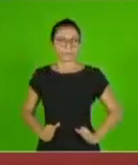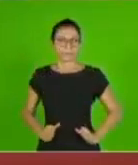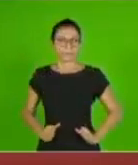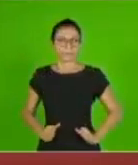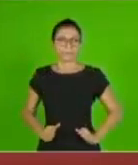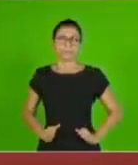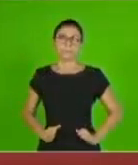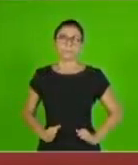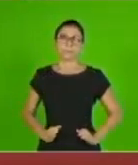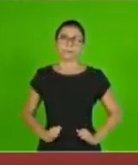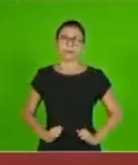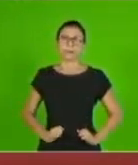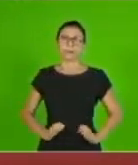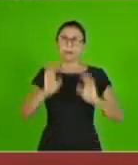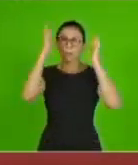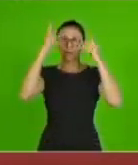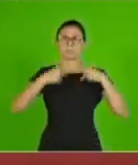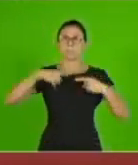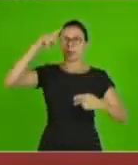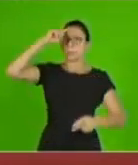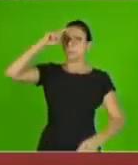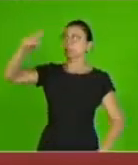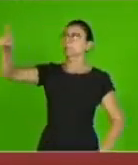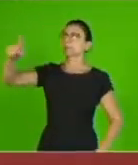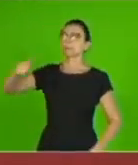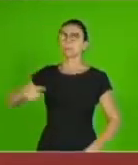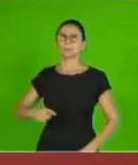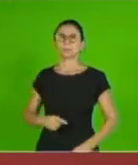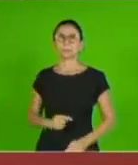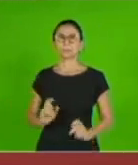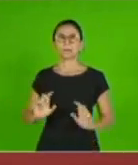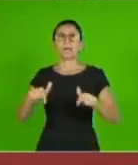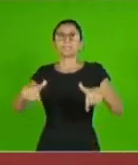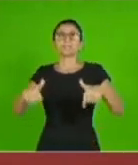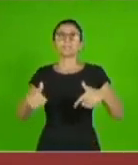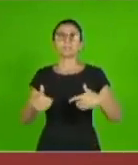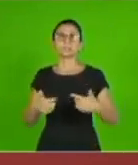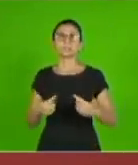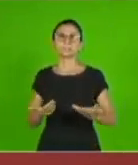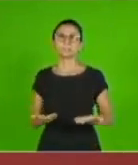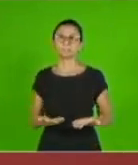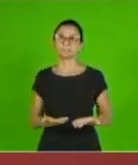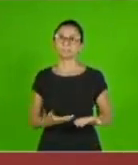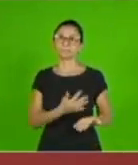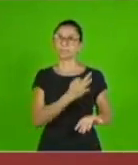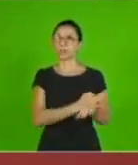Man was determining what God had to do.